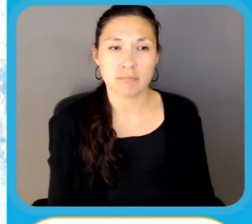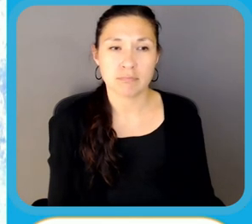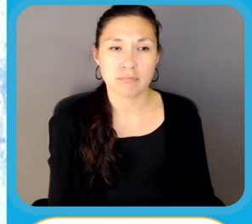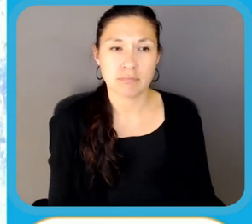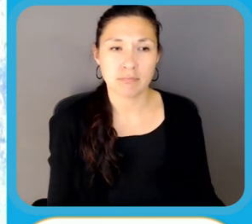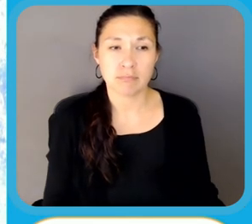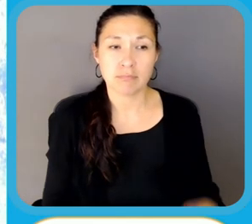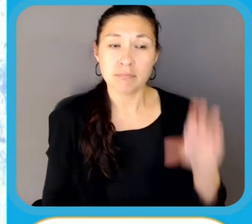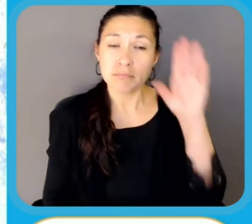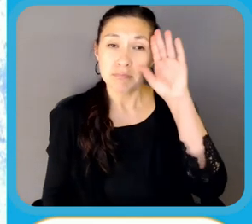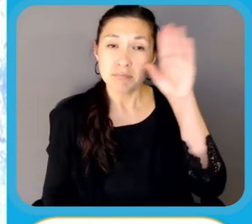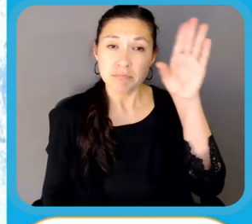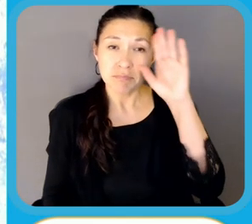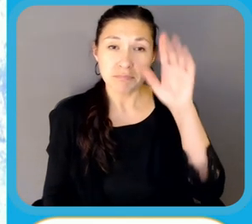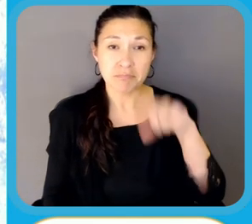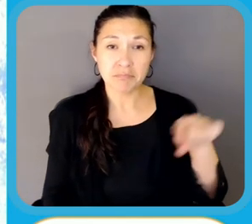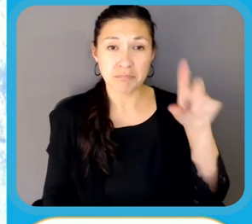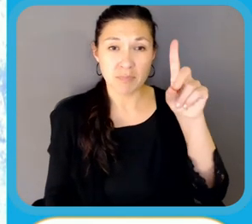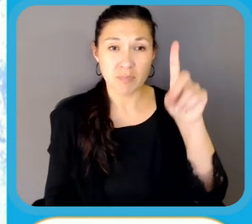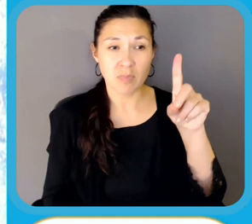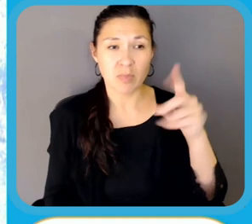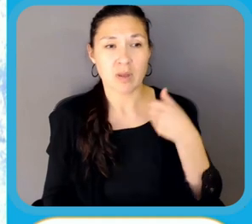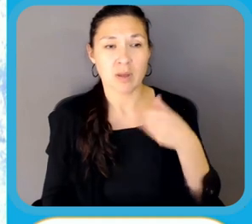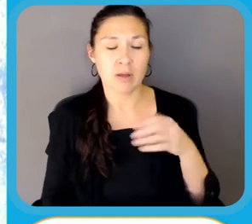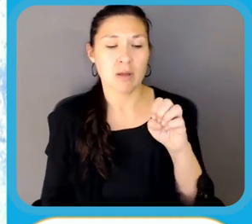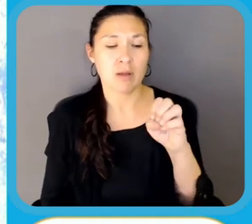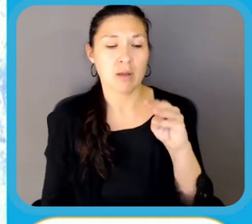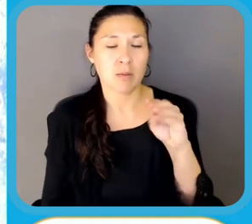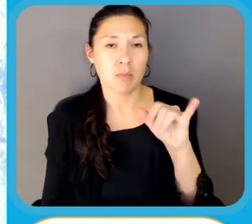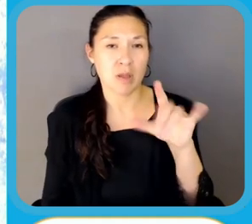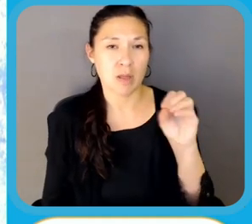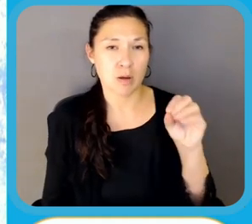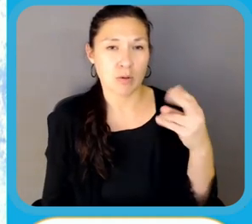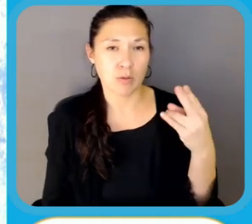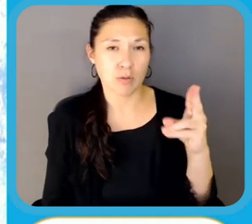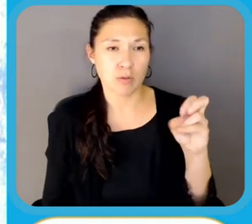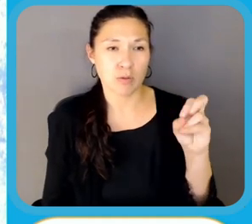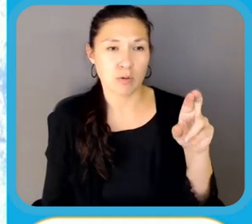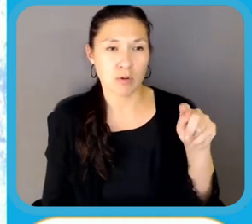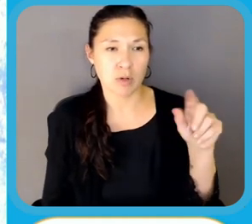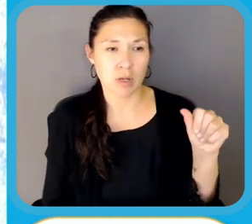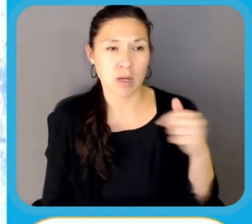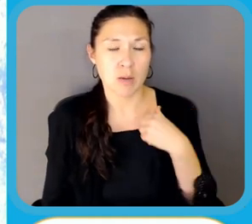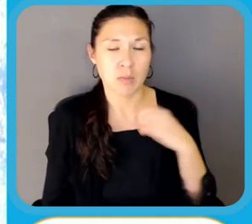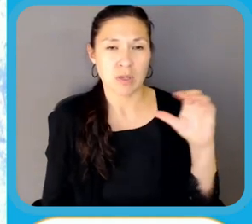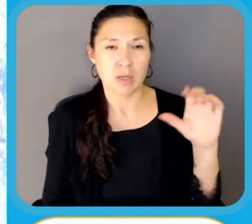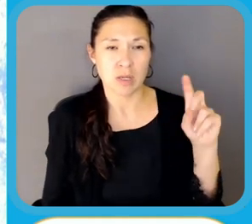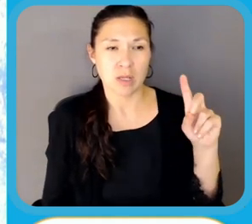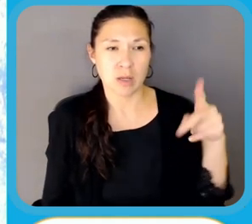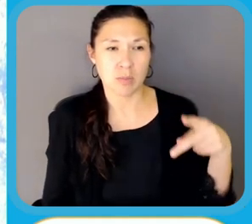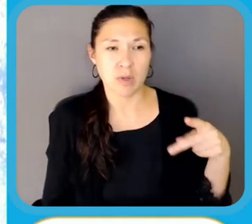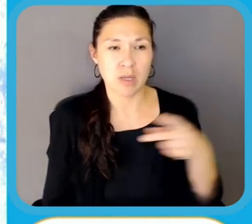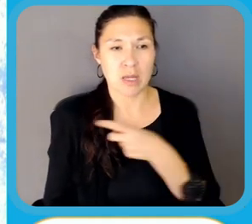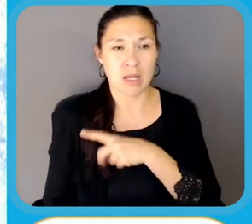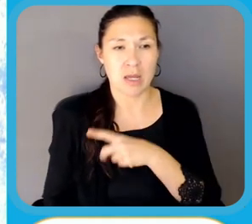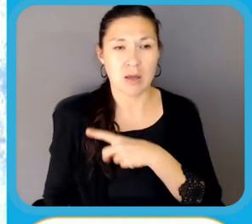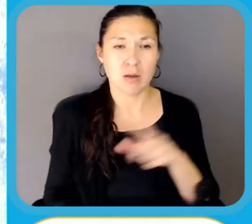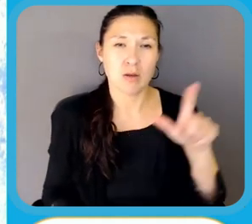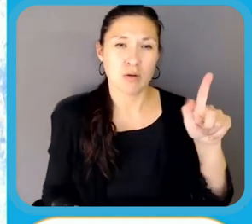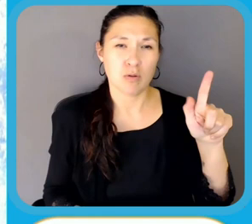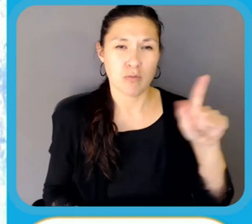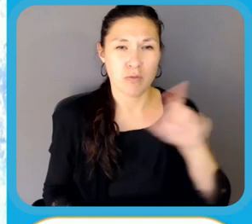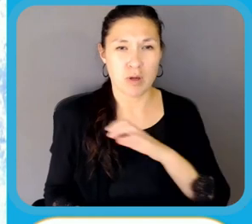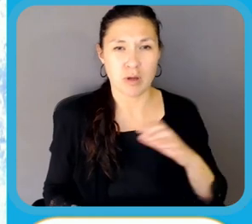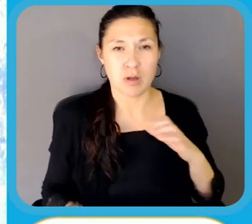Hello, fellow Democrats. This is Emilia Huerta, CDP delegate from California's 21st Congressional District here in the San